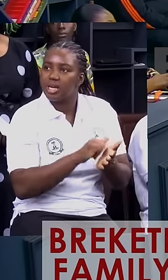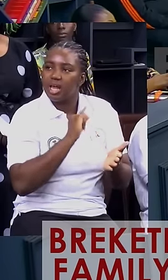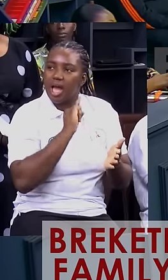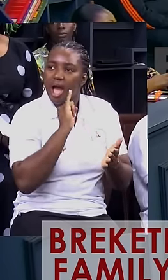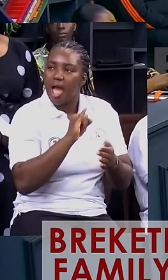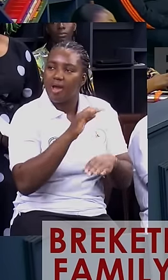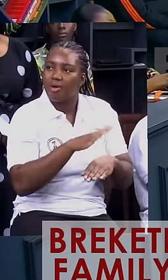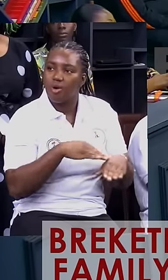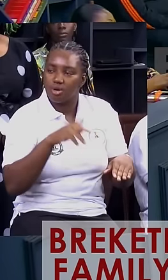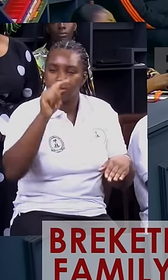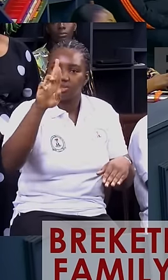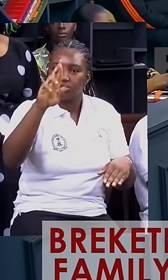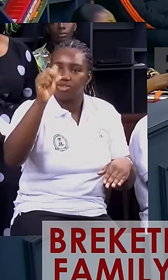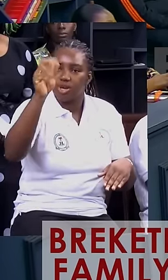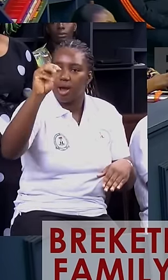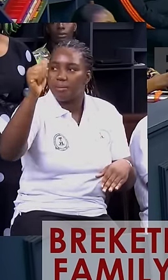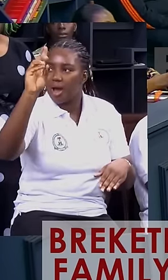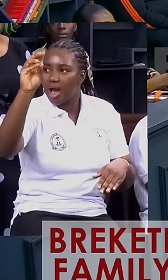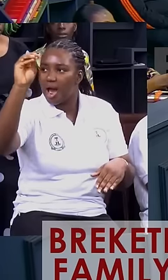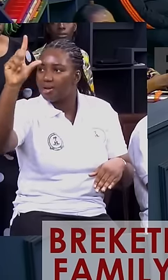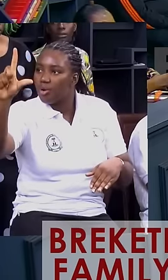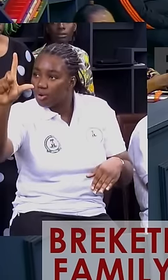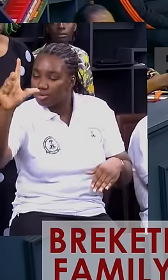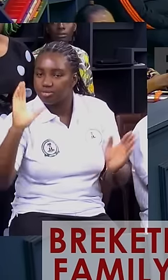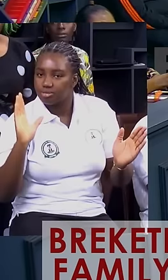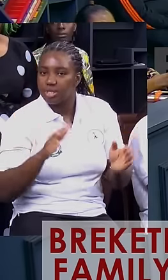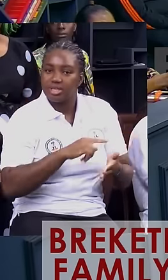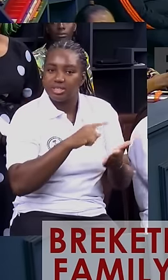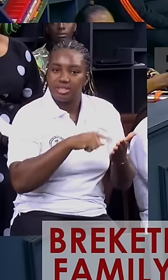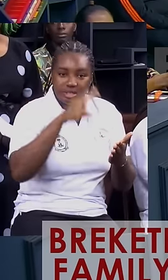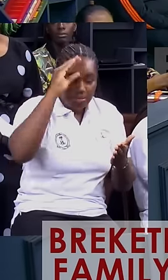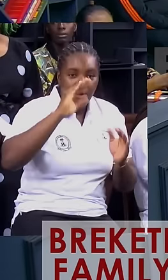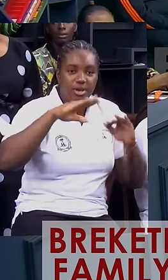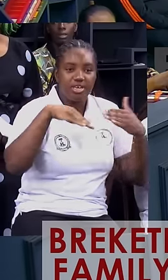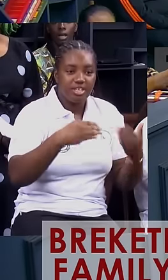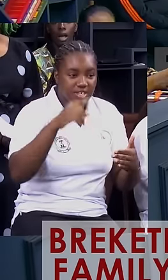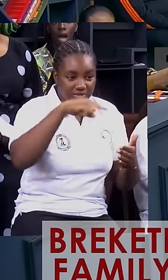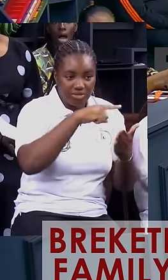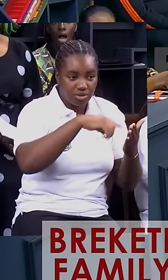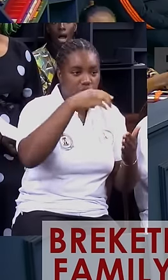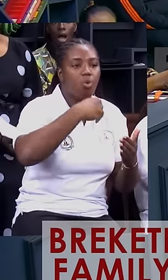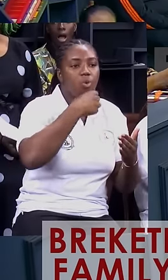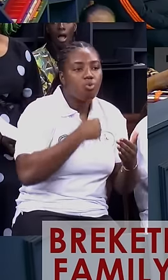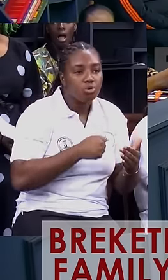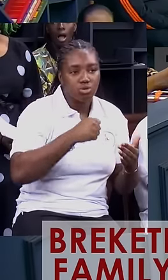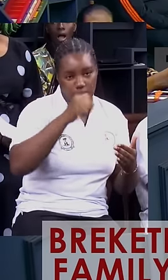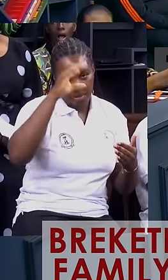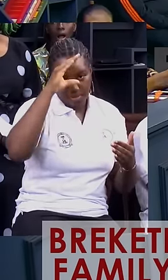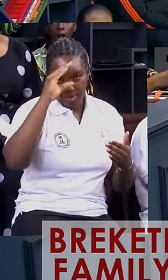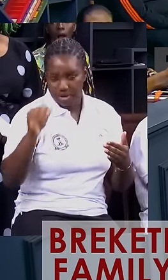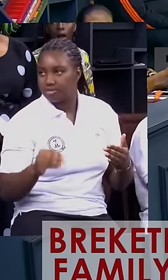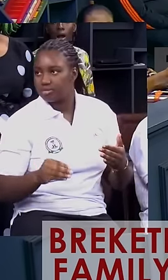this one where the tramadol. Now, tramadol, this boy, they give this old man.